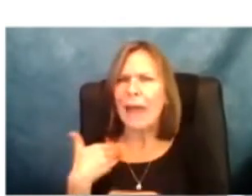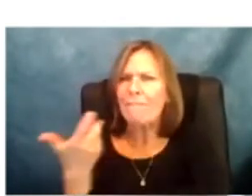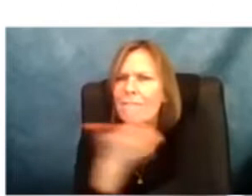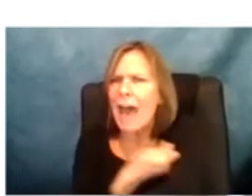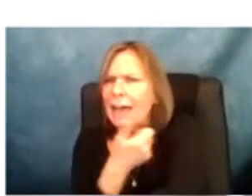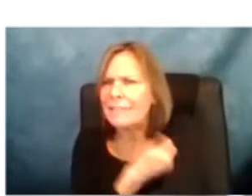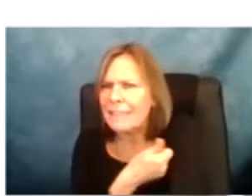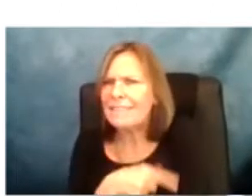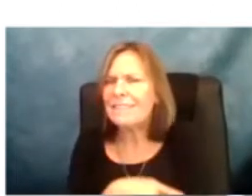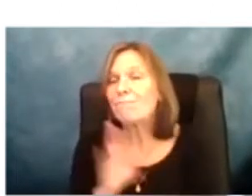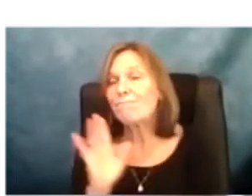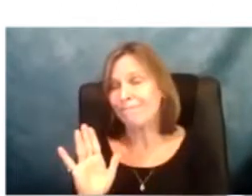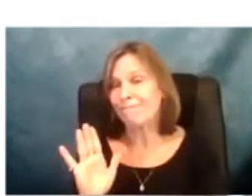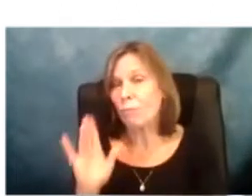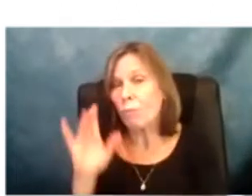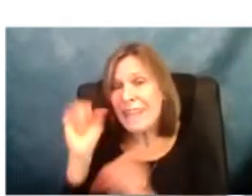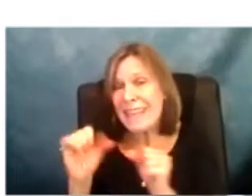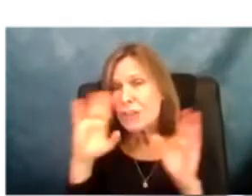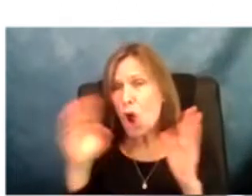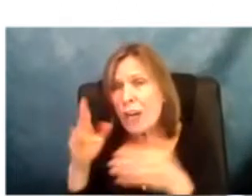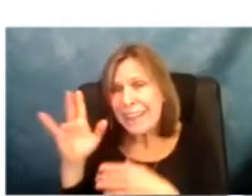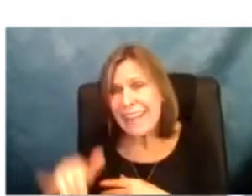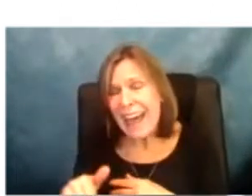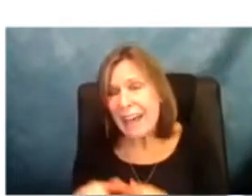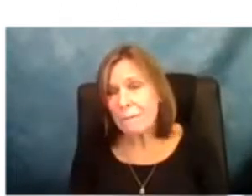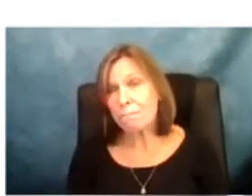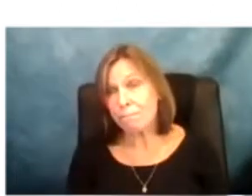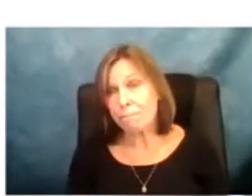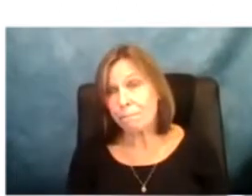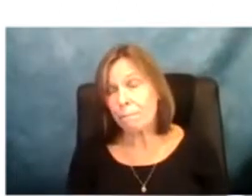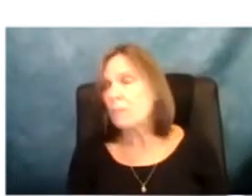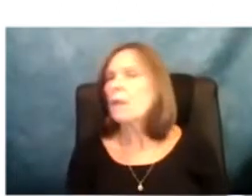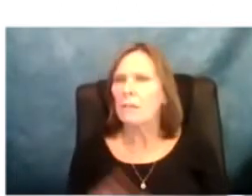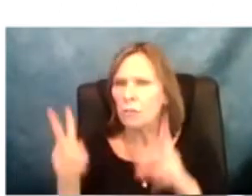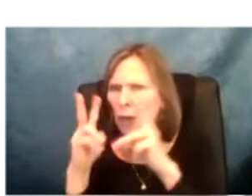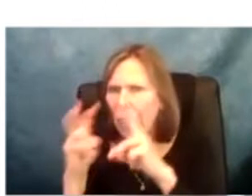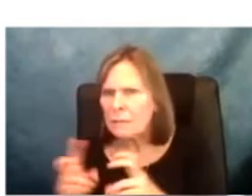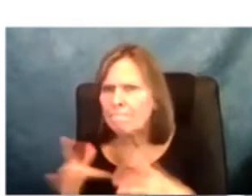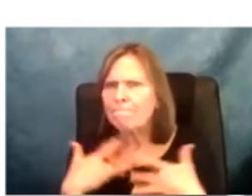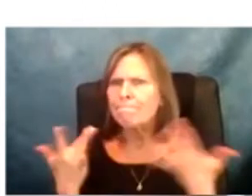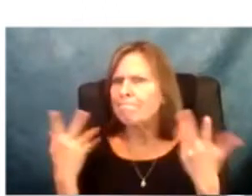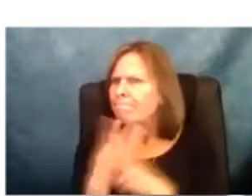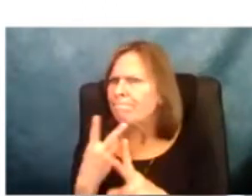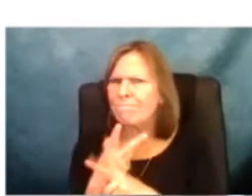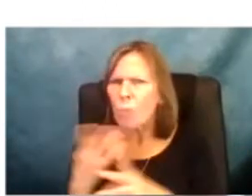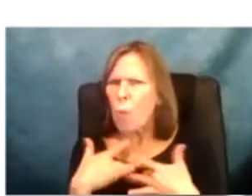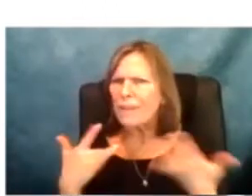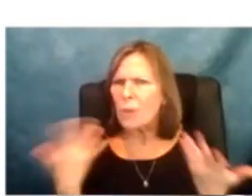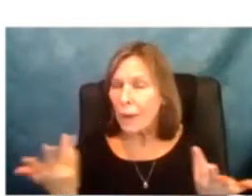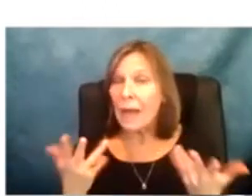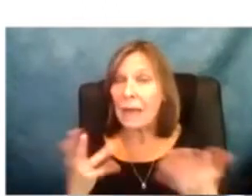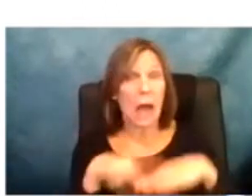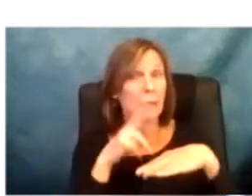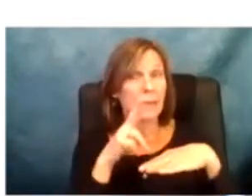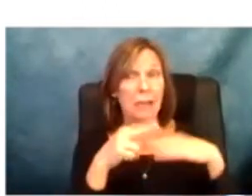done in that regard, to really dig into what's going on. You know, I think nationally we're